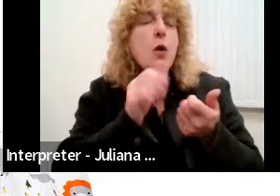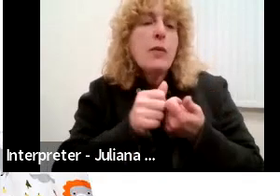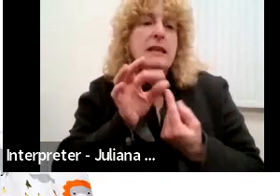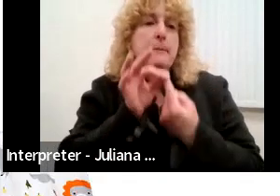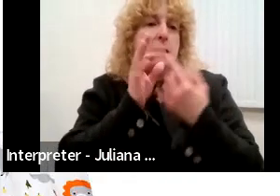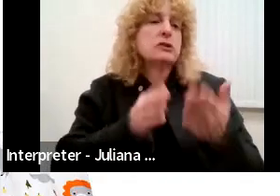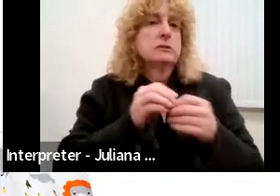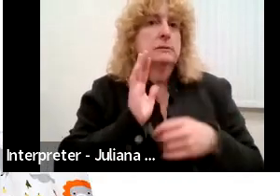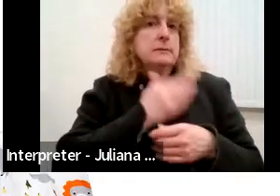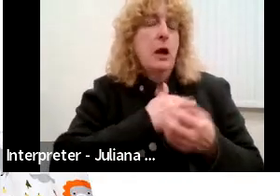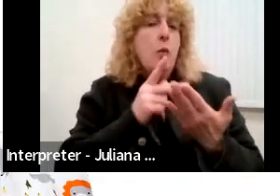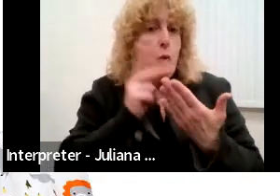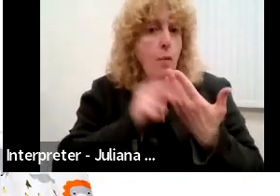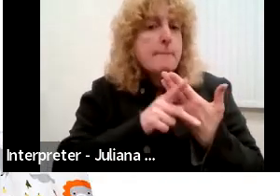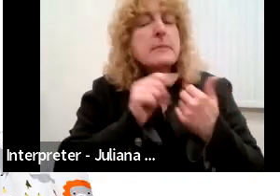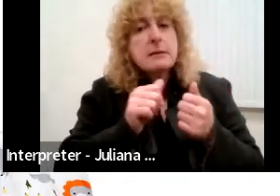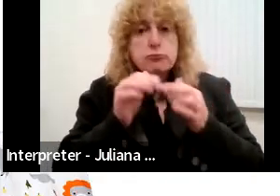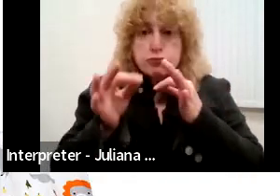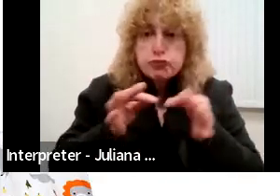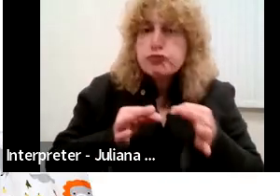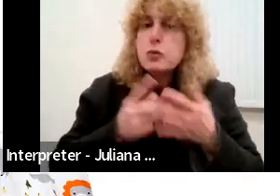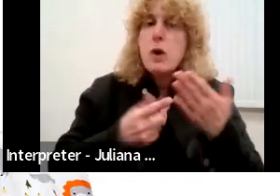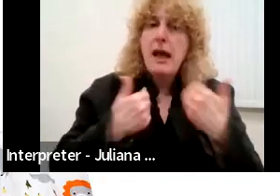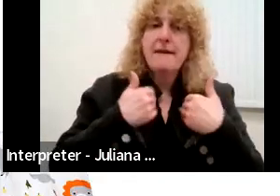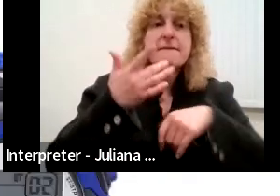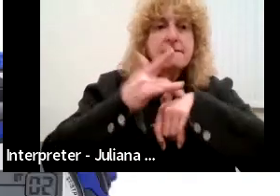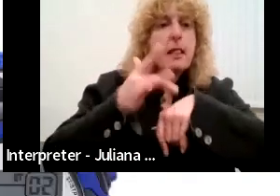our program to go over what's available.